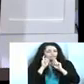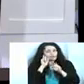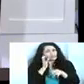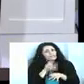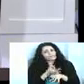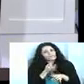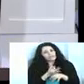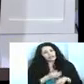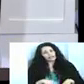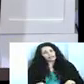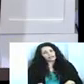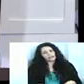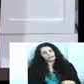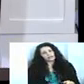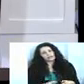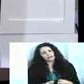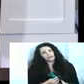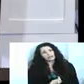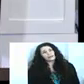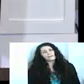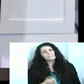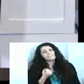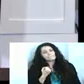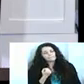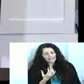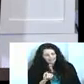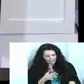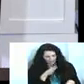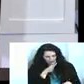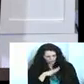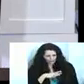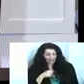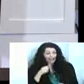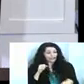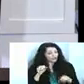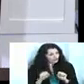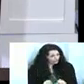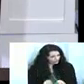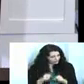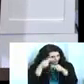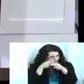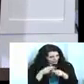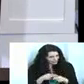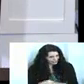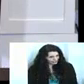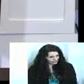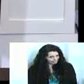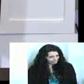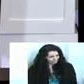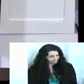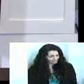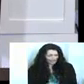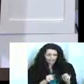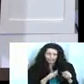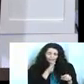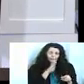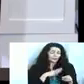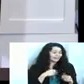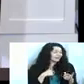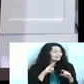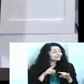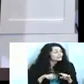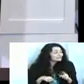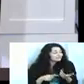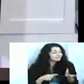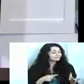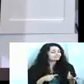hope, many of which I could name and many that I could not. But the women of our lives have